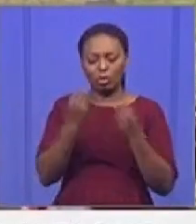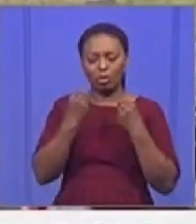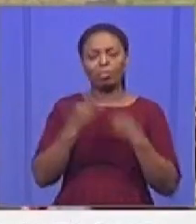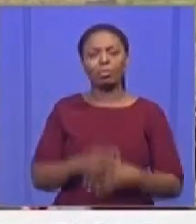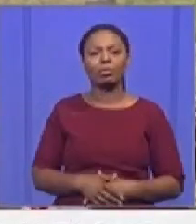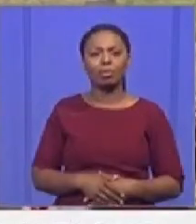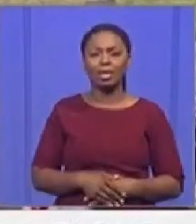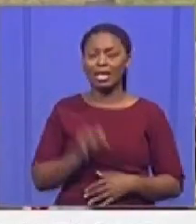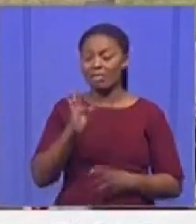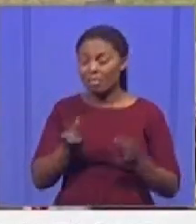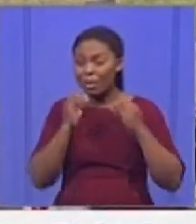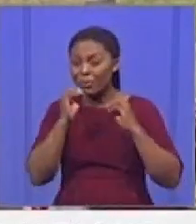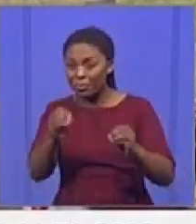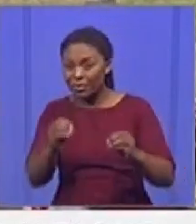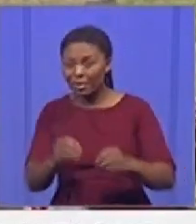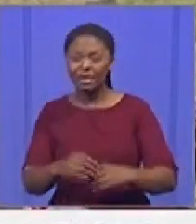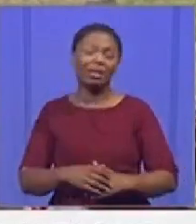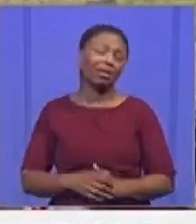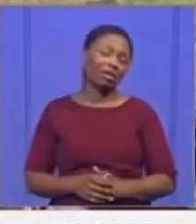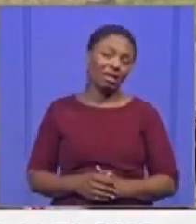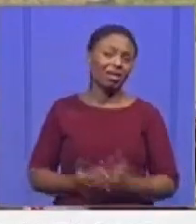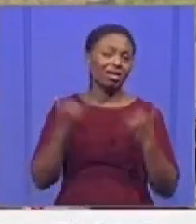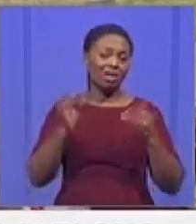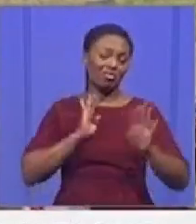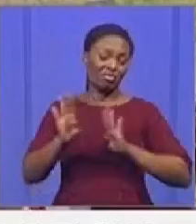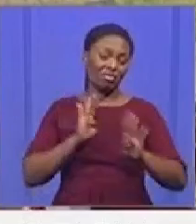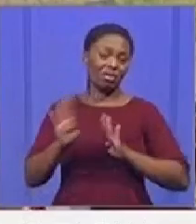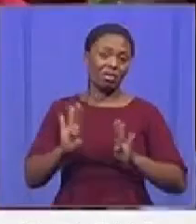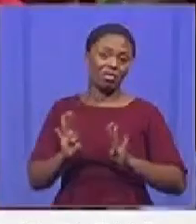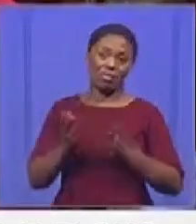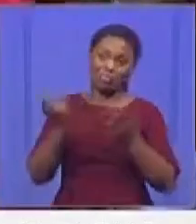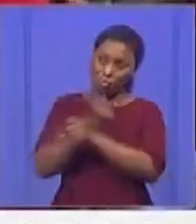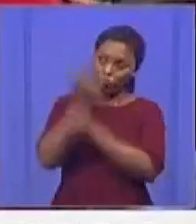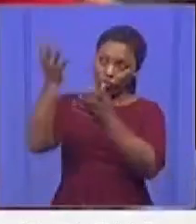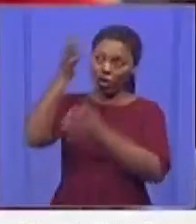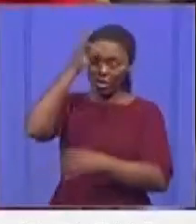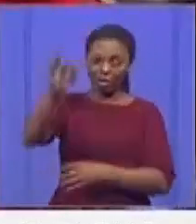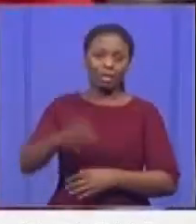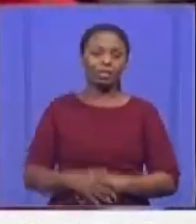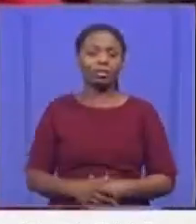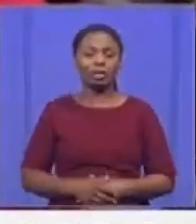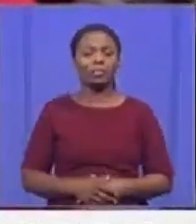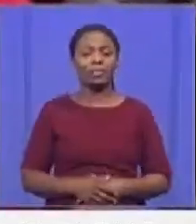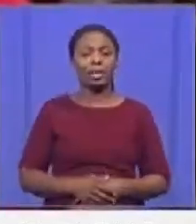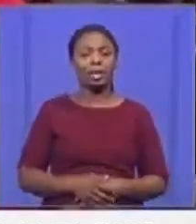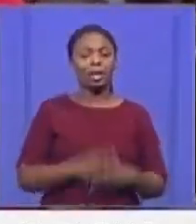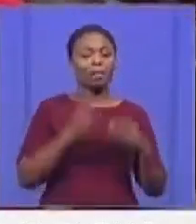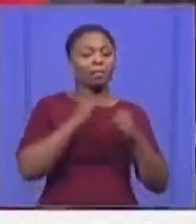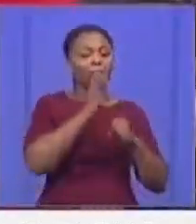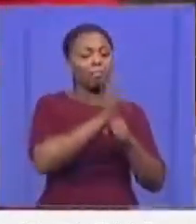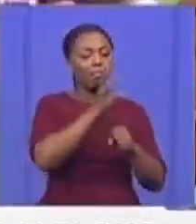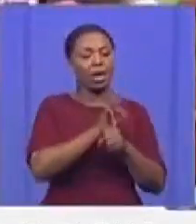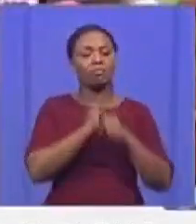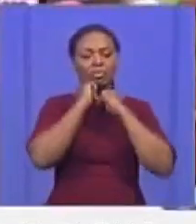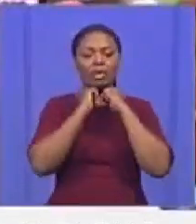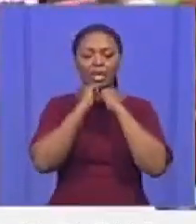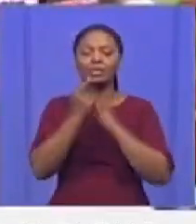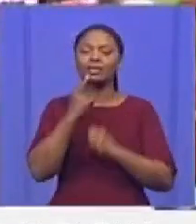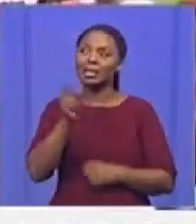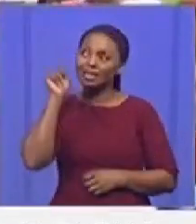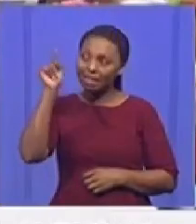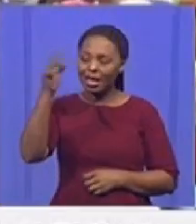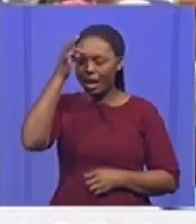ever we don't get that, we tend to behave as the government is behaving. Batsadi ba ikuela go puso gore e ba thuse. We can